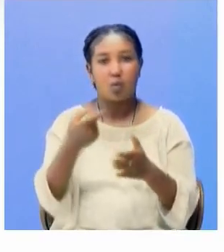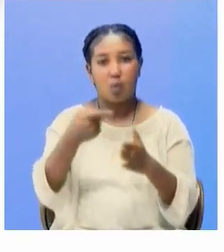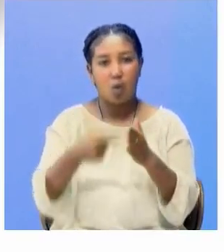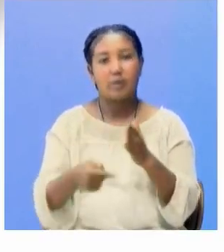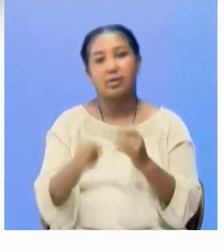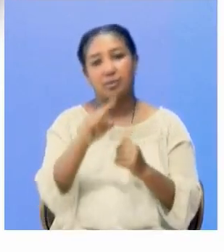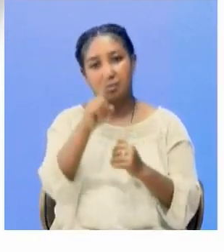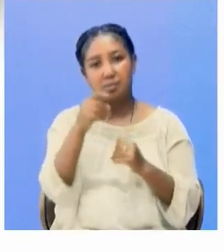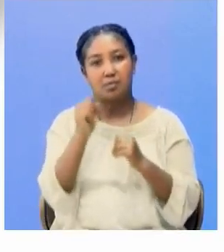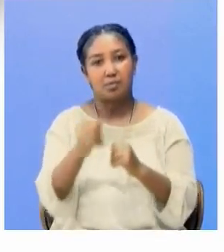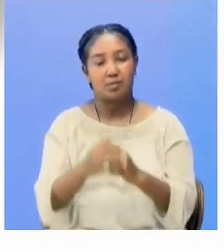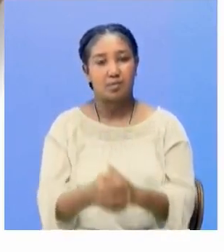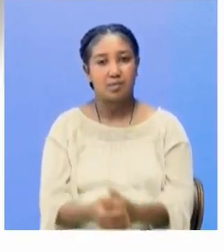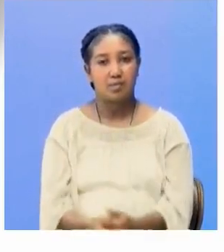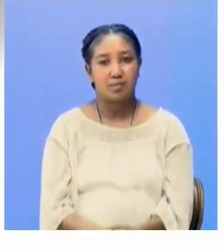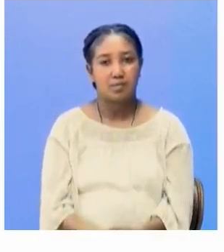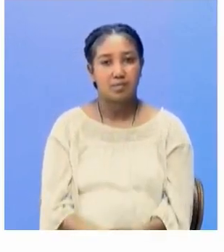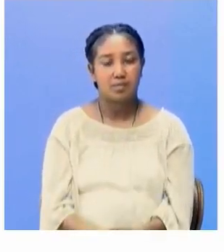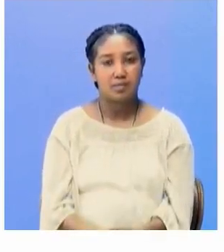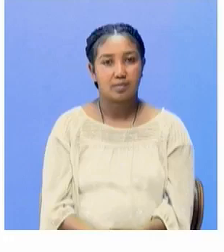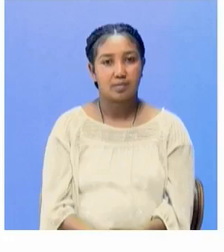question.